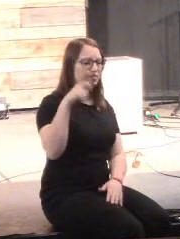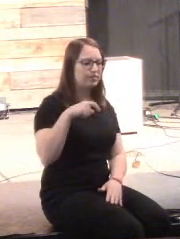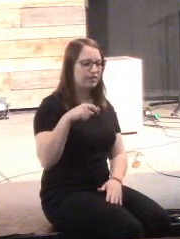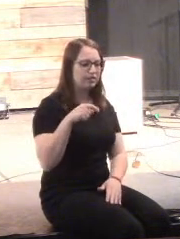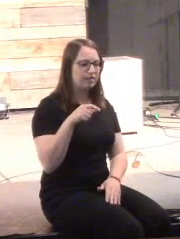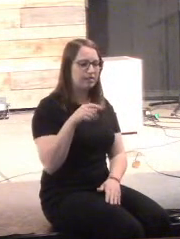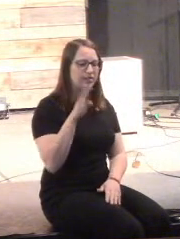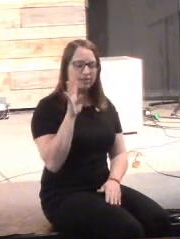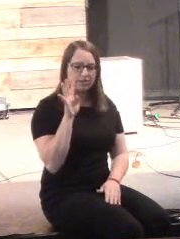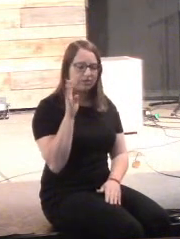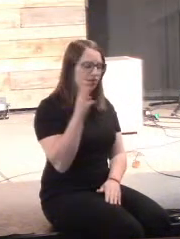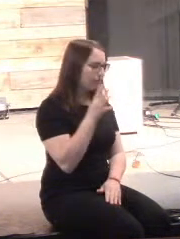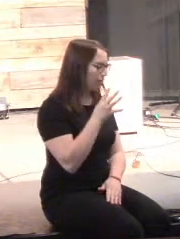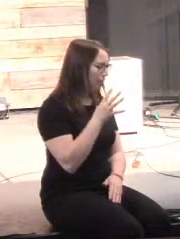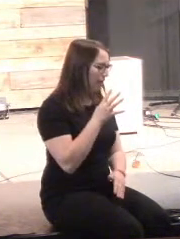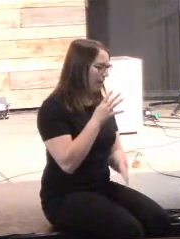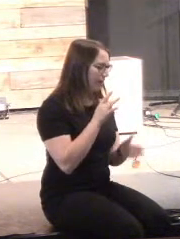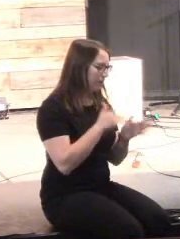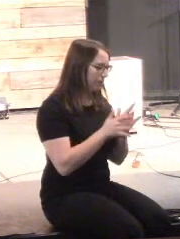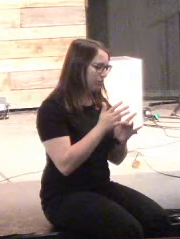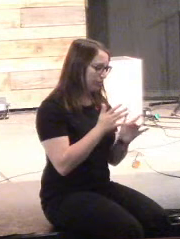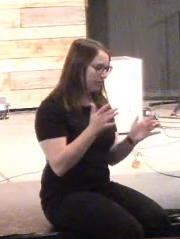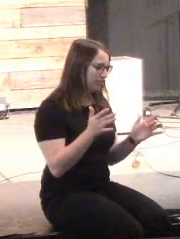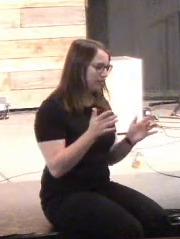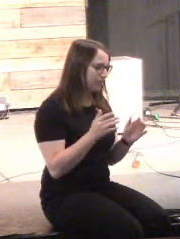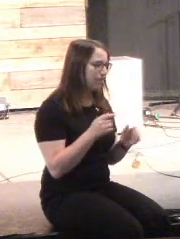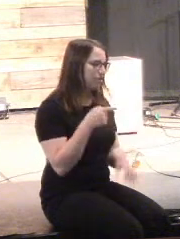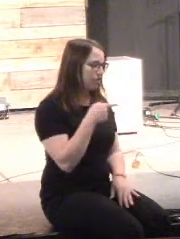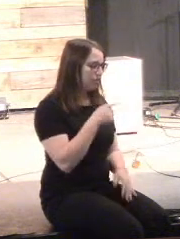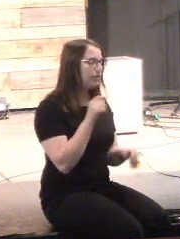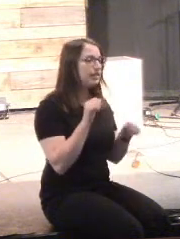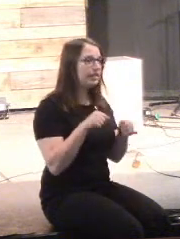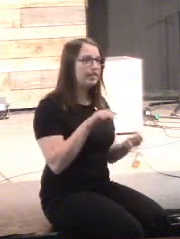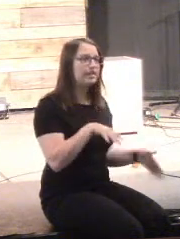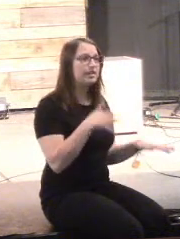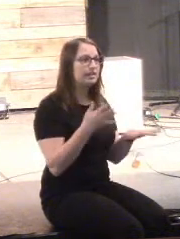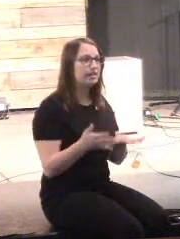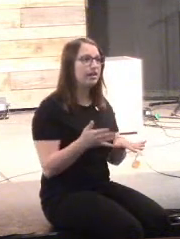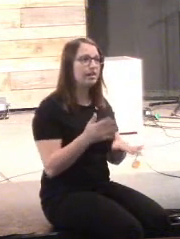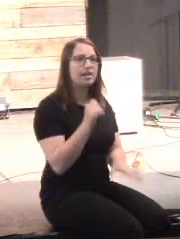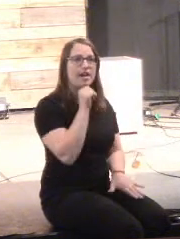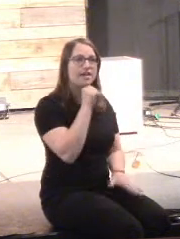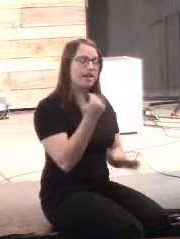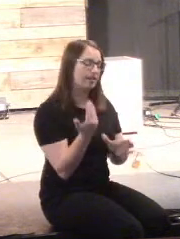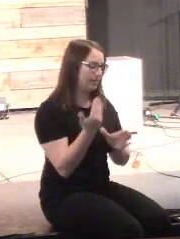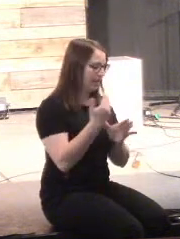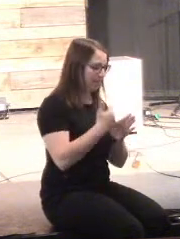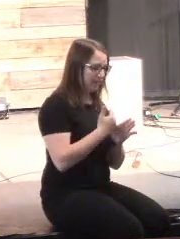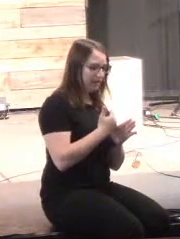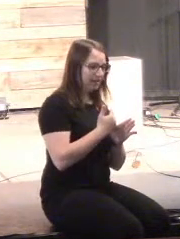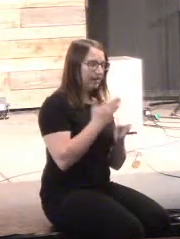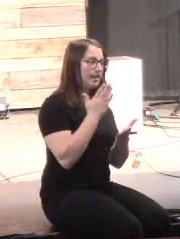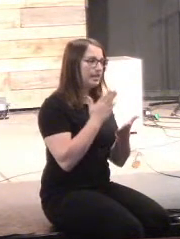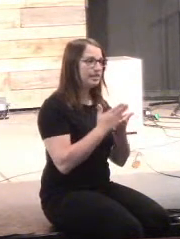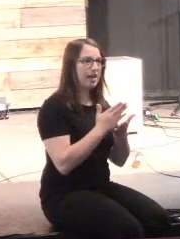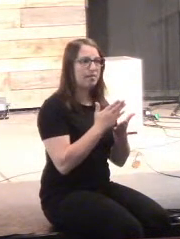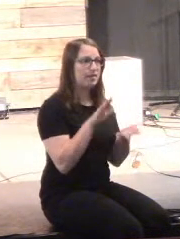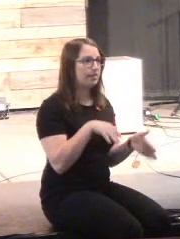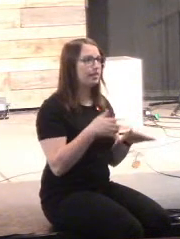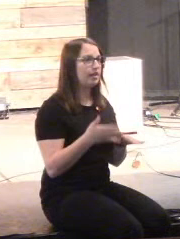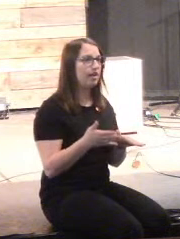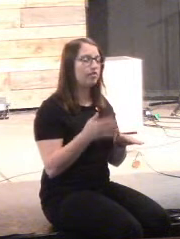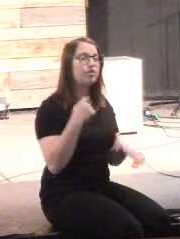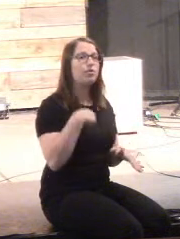Jesus as he bore our sins on the cross, and for not stepping in so that we could have a chance, so that we could be